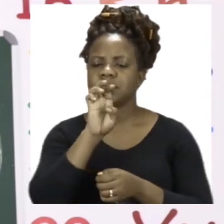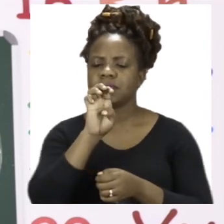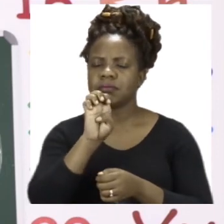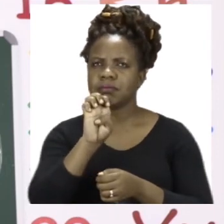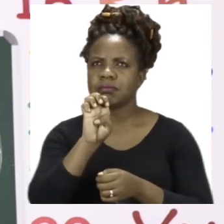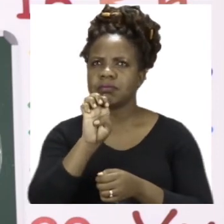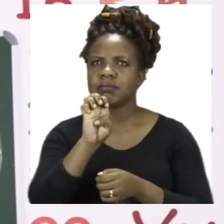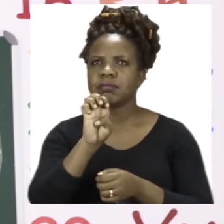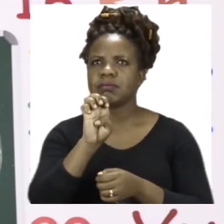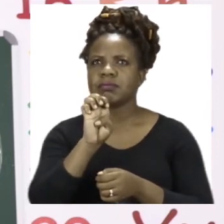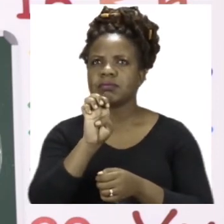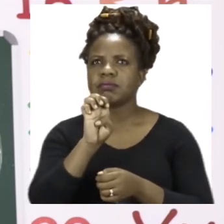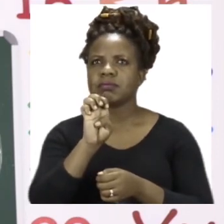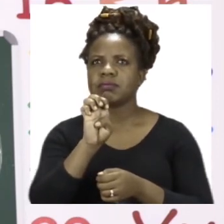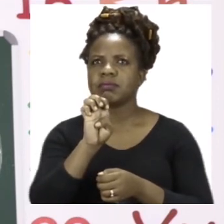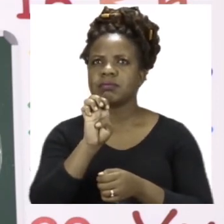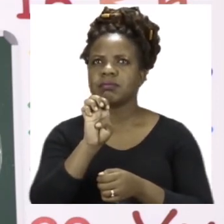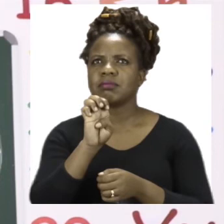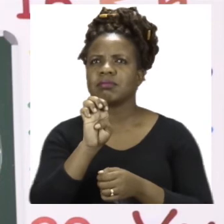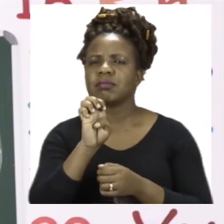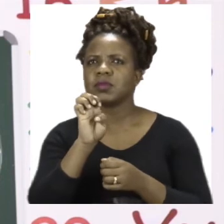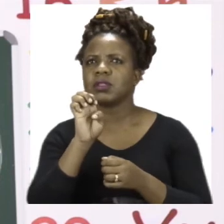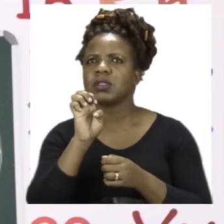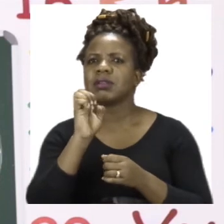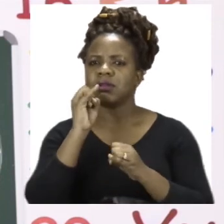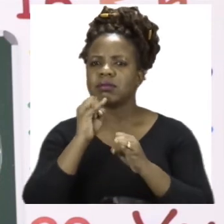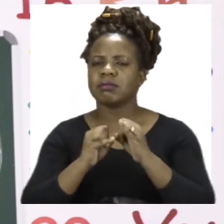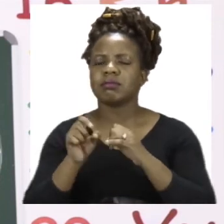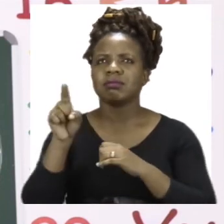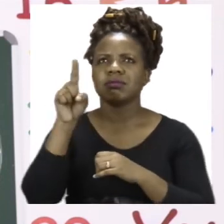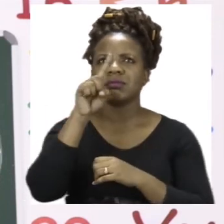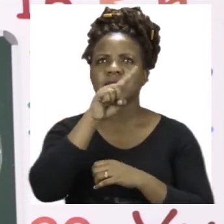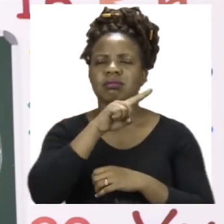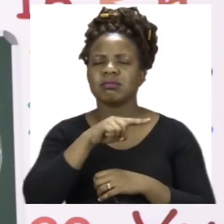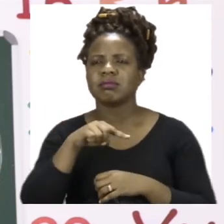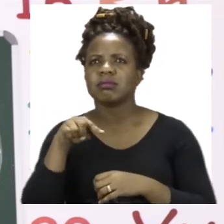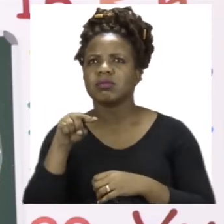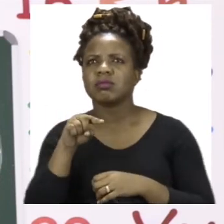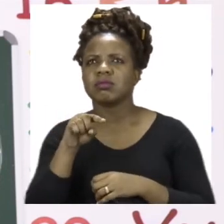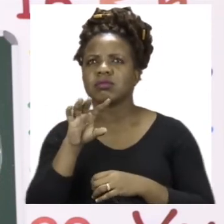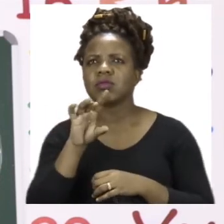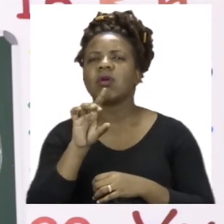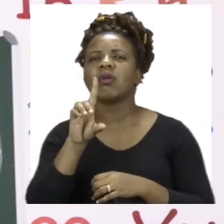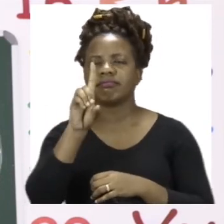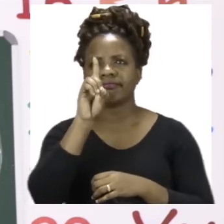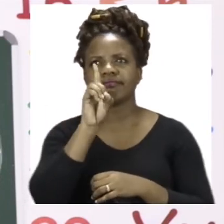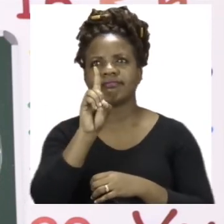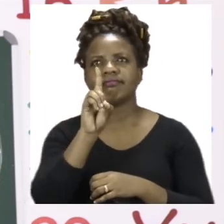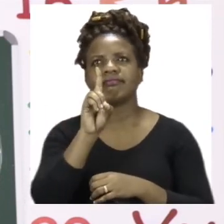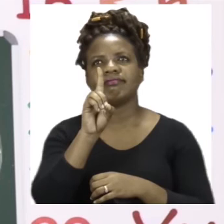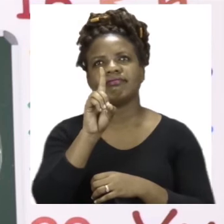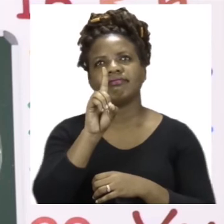the last one outside the wheel, I will say D. R.